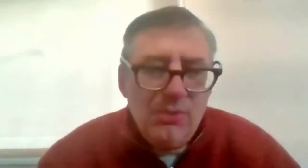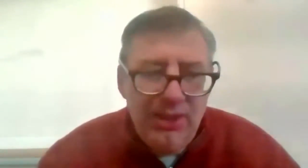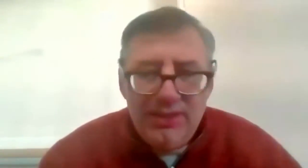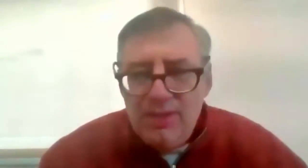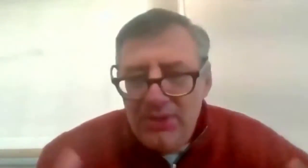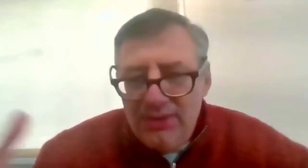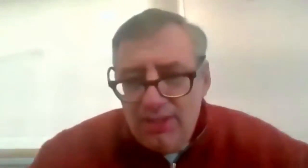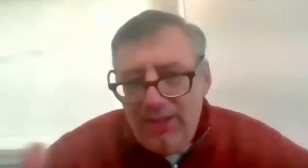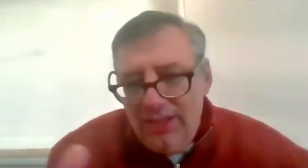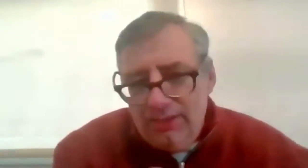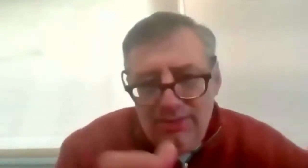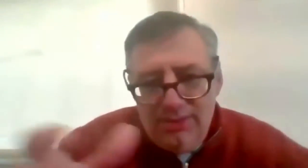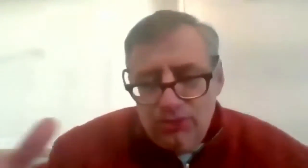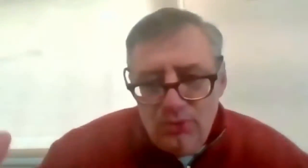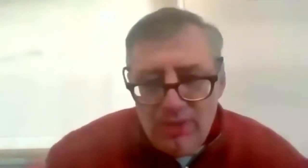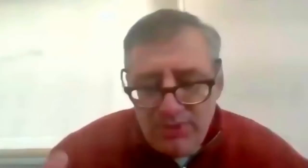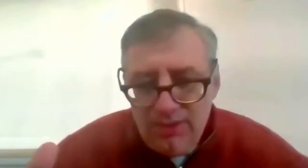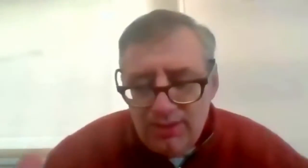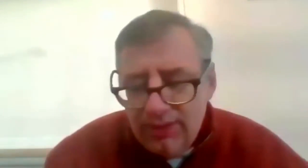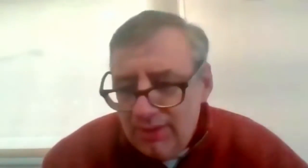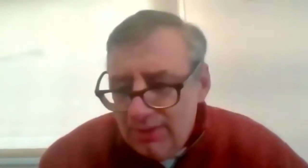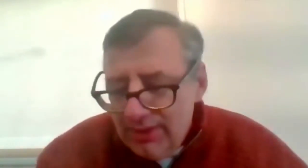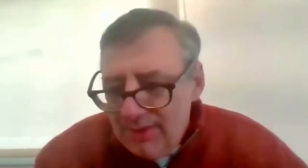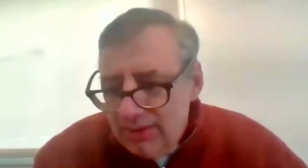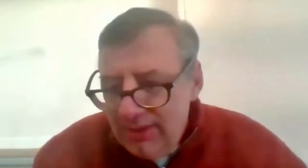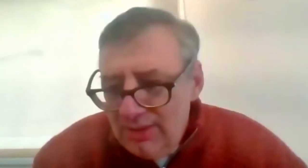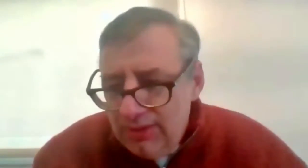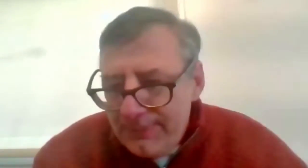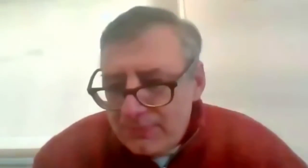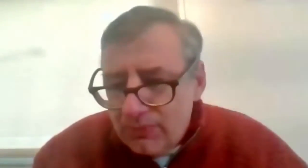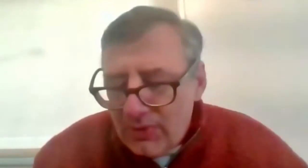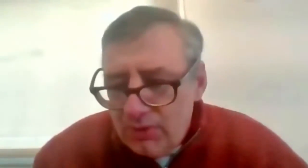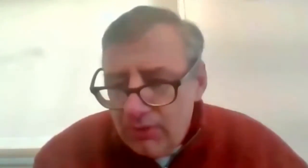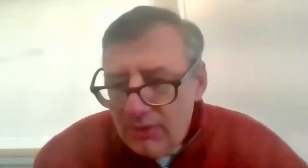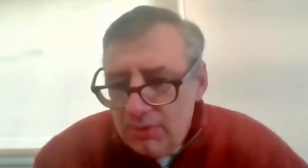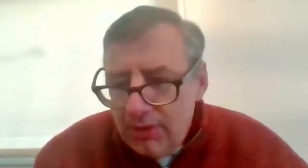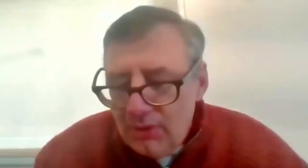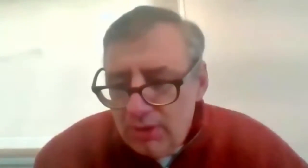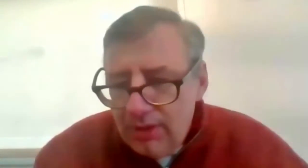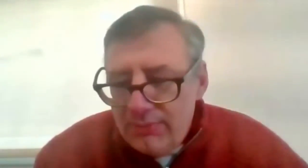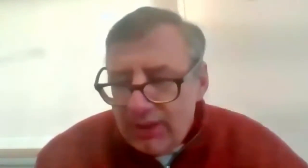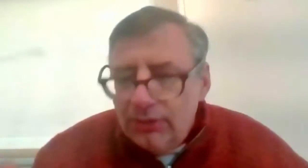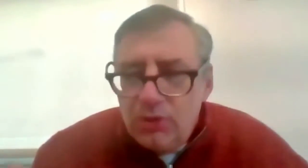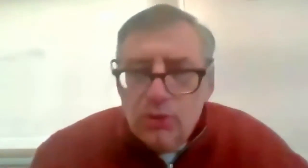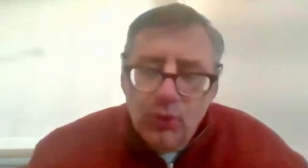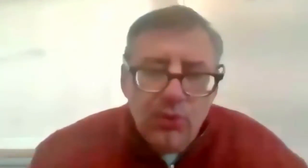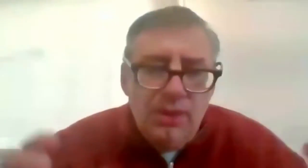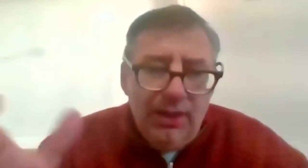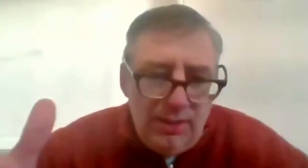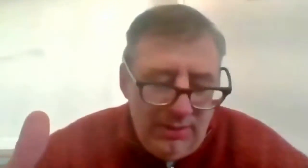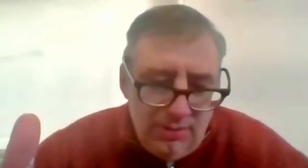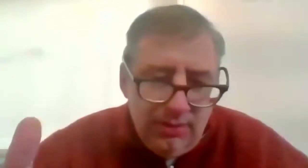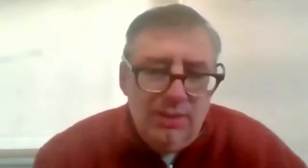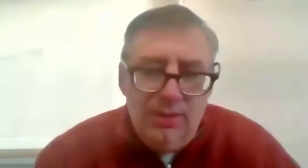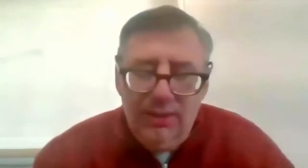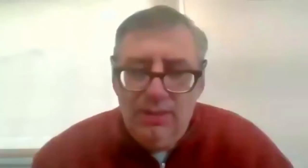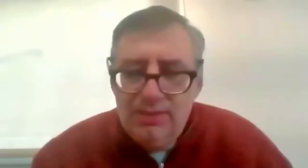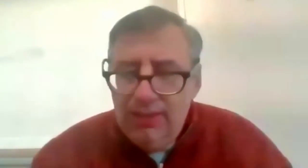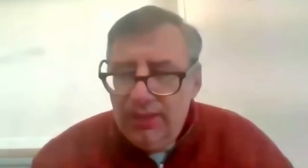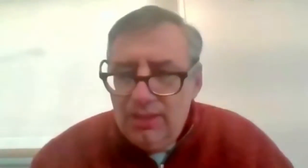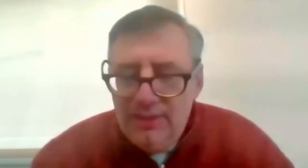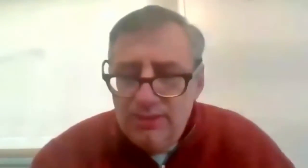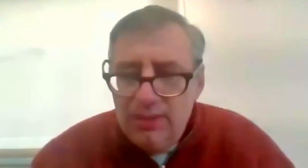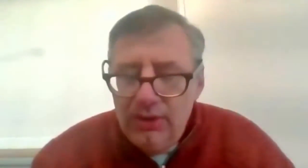scope. So a branch of Pendian Eugenics in South America. Bernardo de